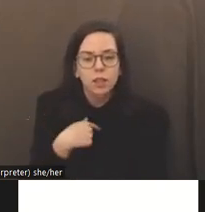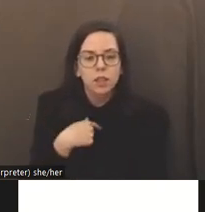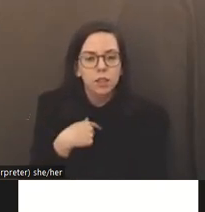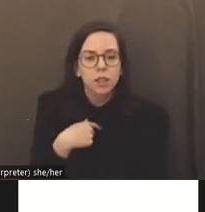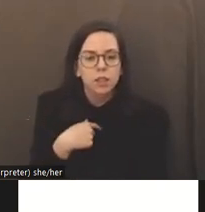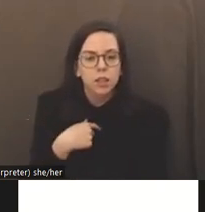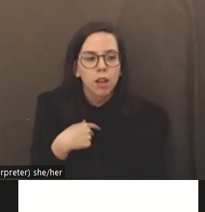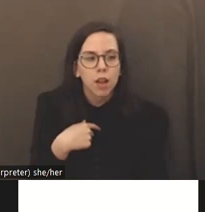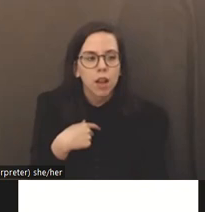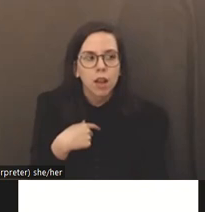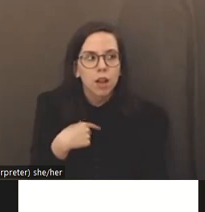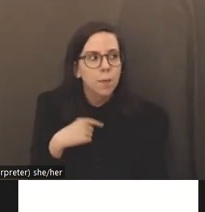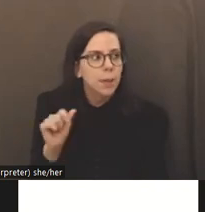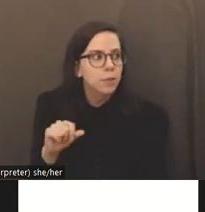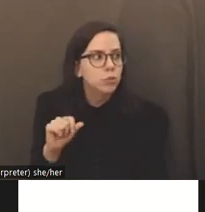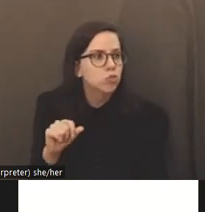this